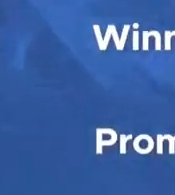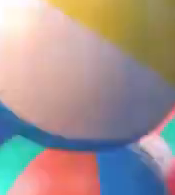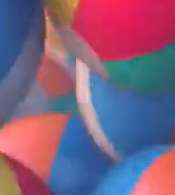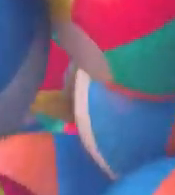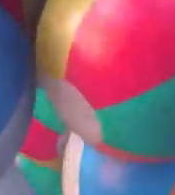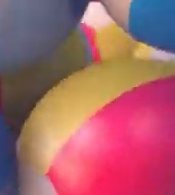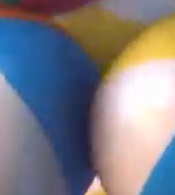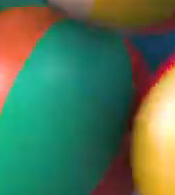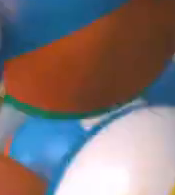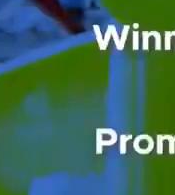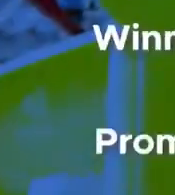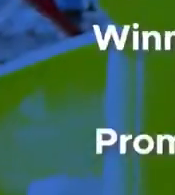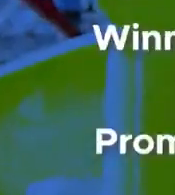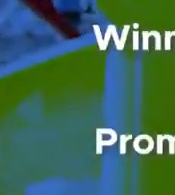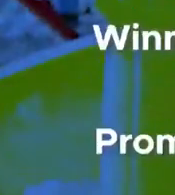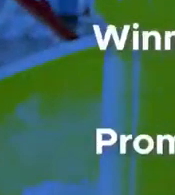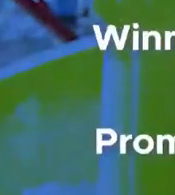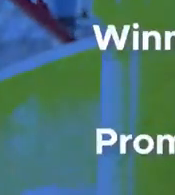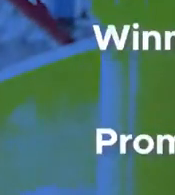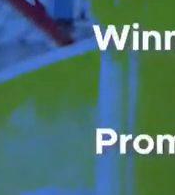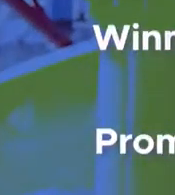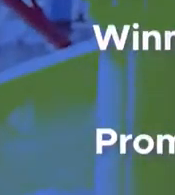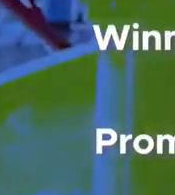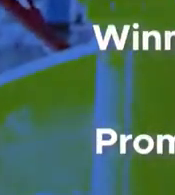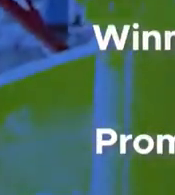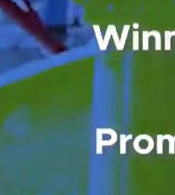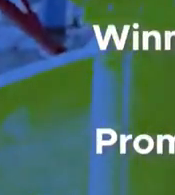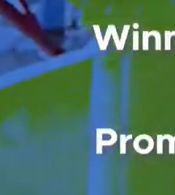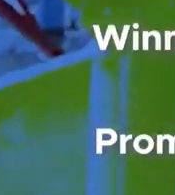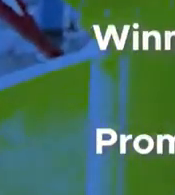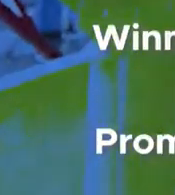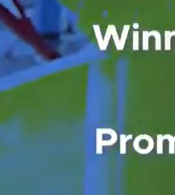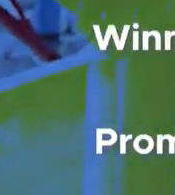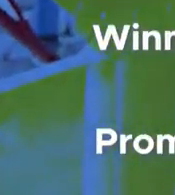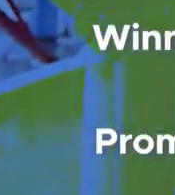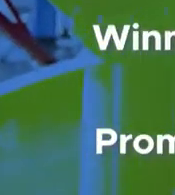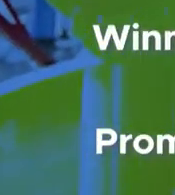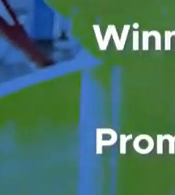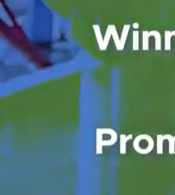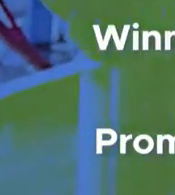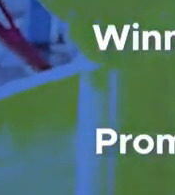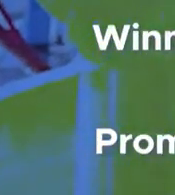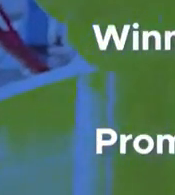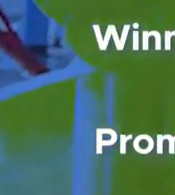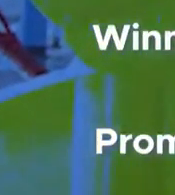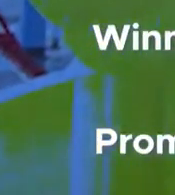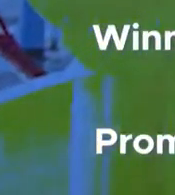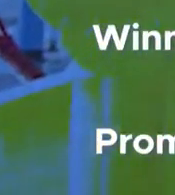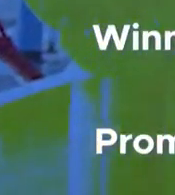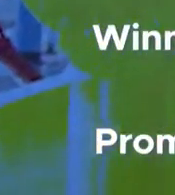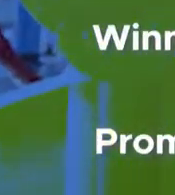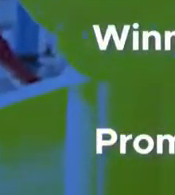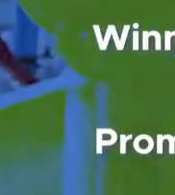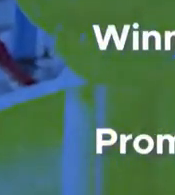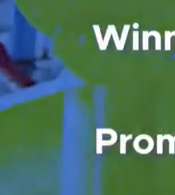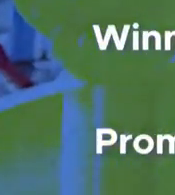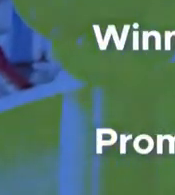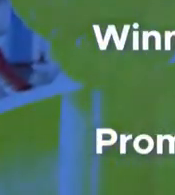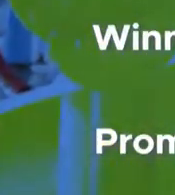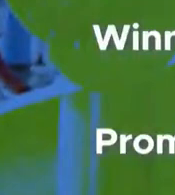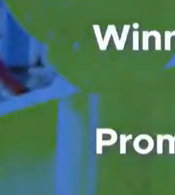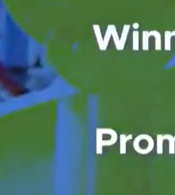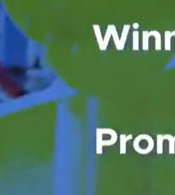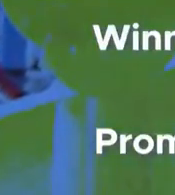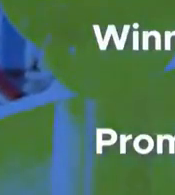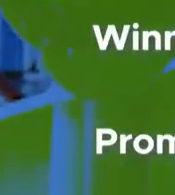50 tickets from family or five to Harry's Water Park. Your ticket to fun is just a purchase away. Let the adventures begin.